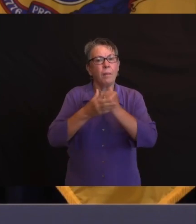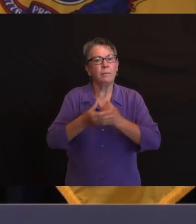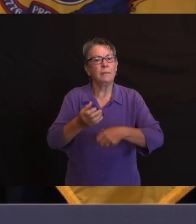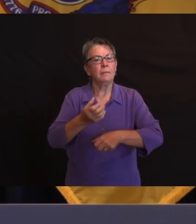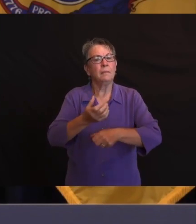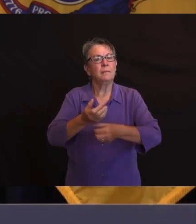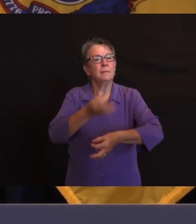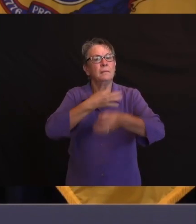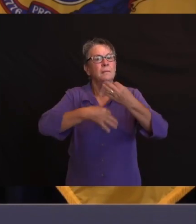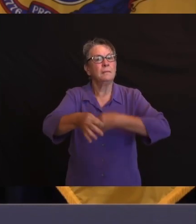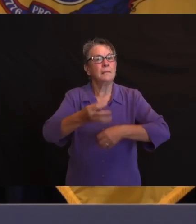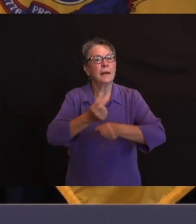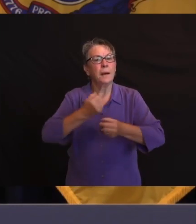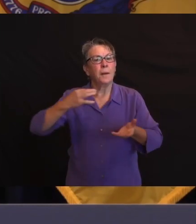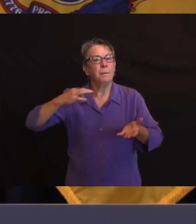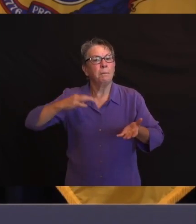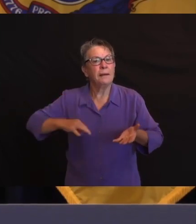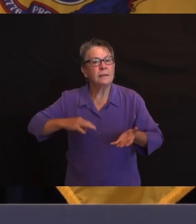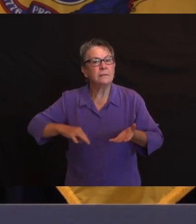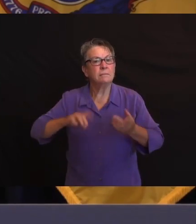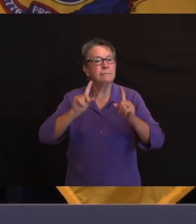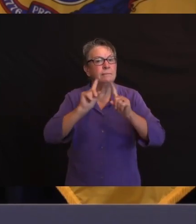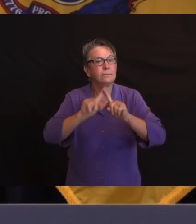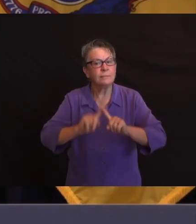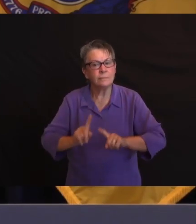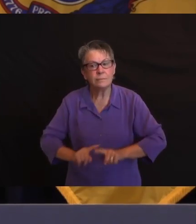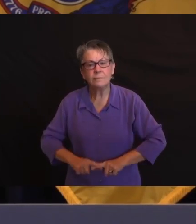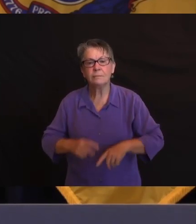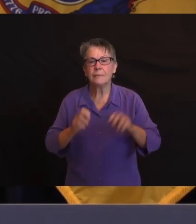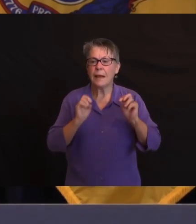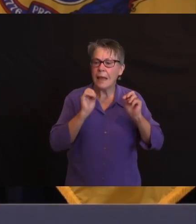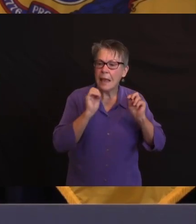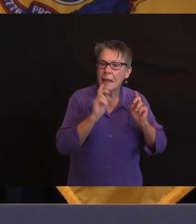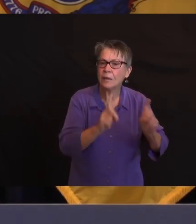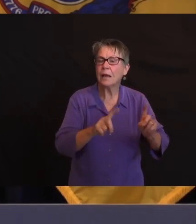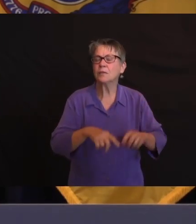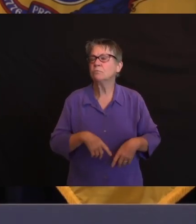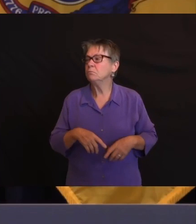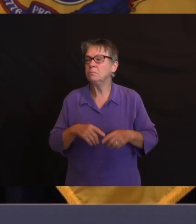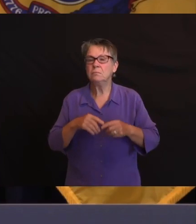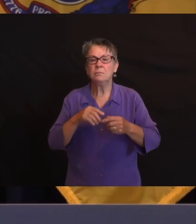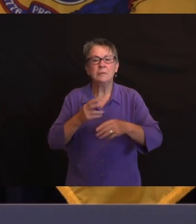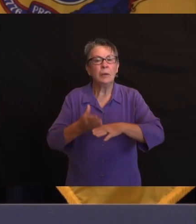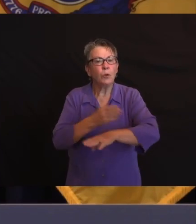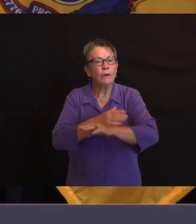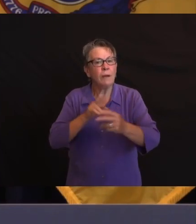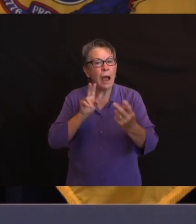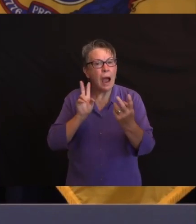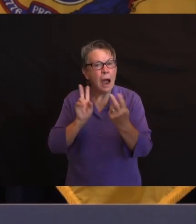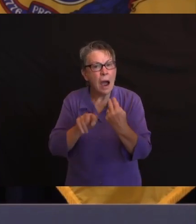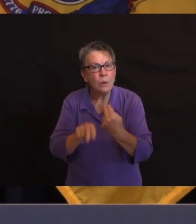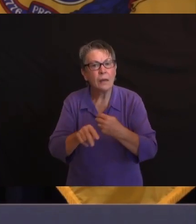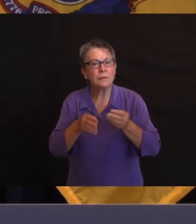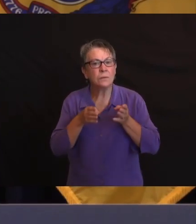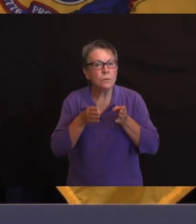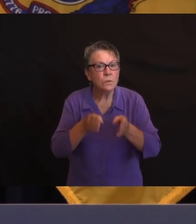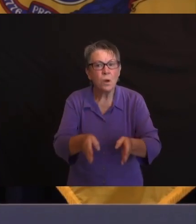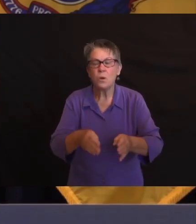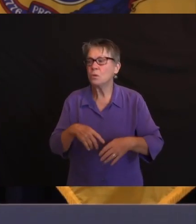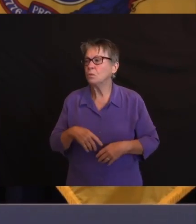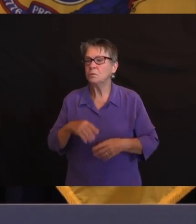so that leaves you kind of cold. Secondly, I would just always think of the contrast. Nobody of significant means